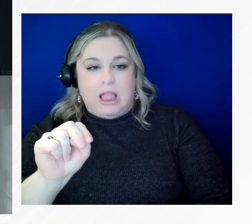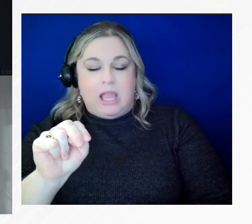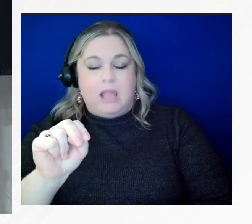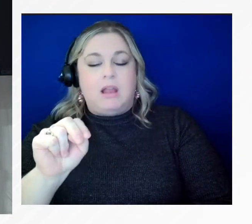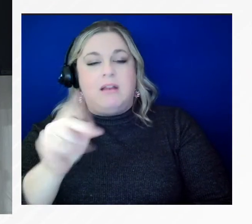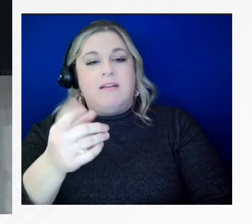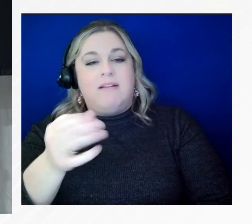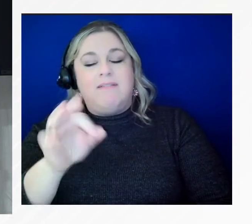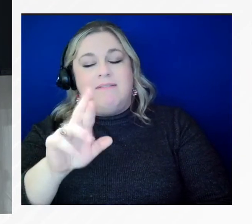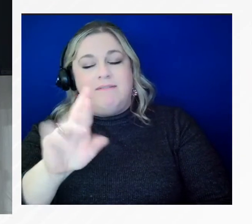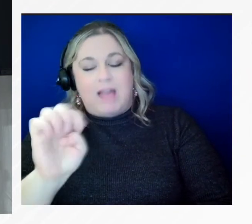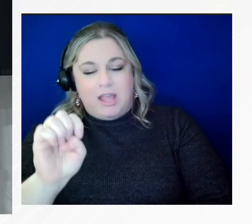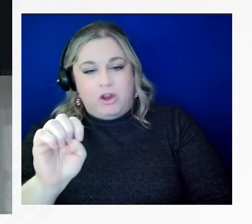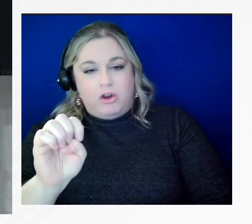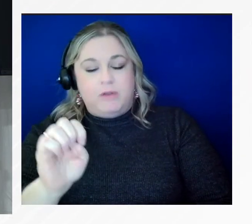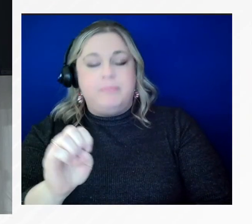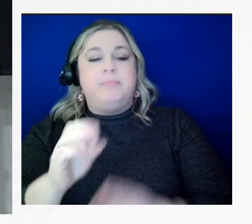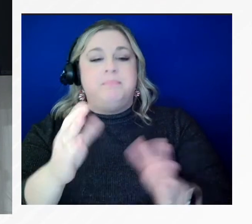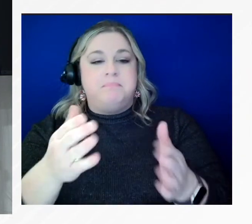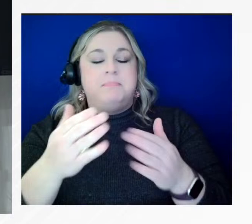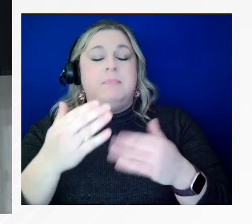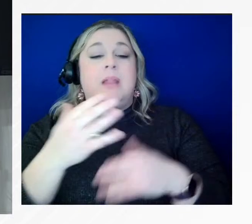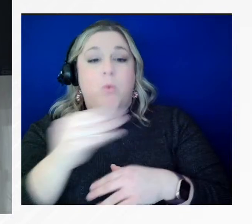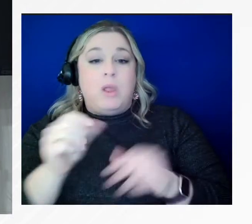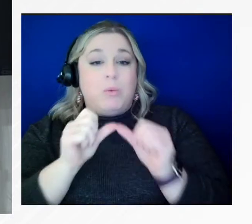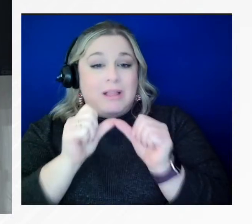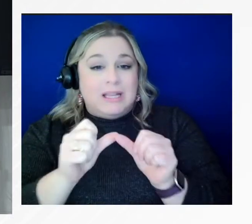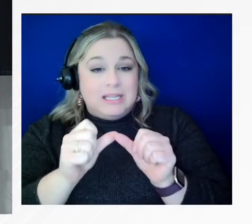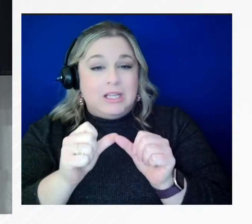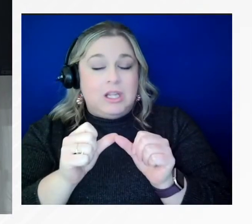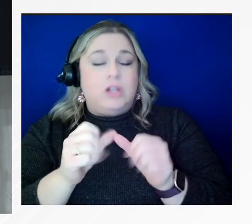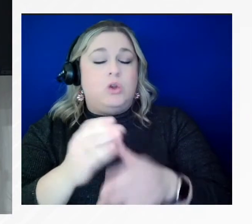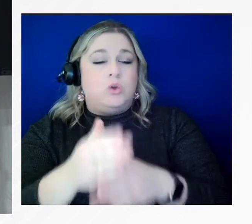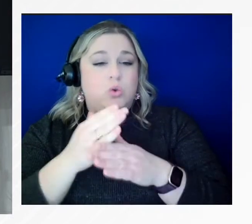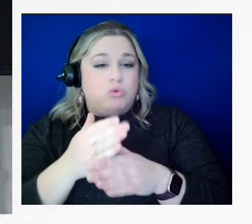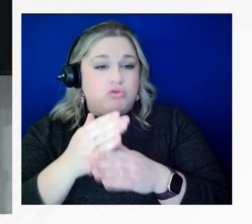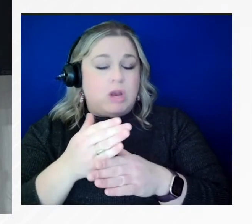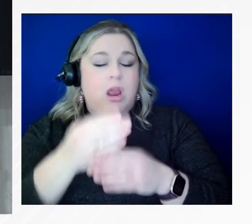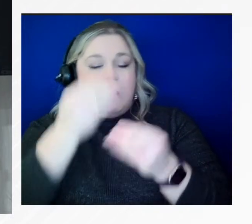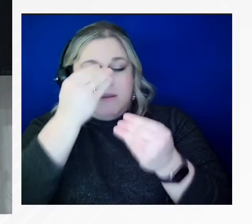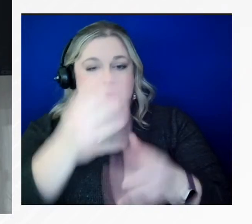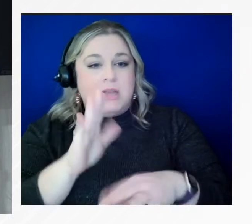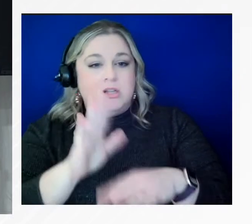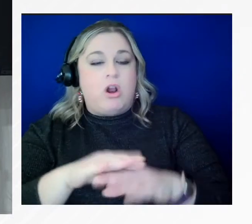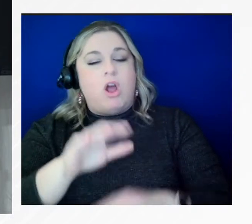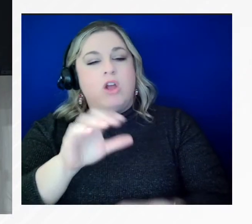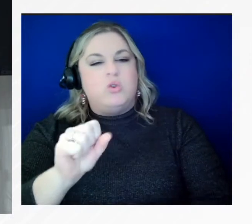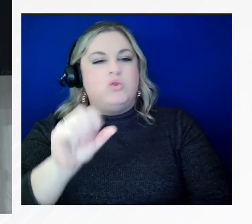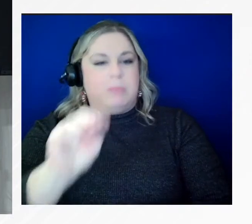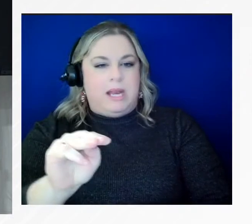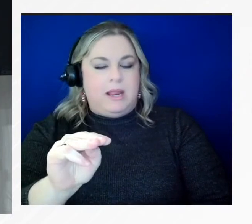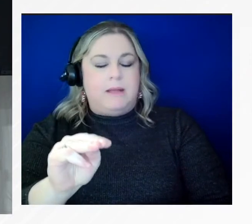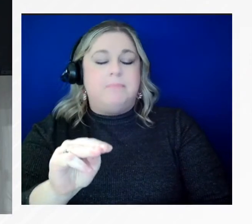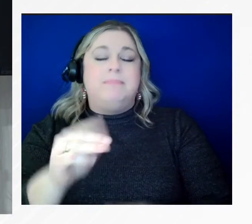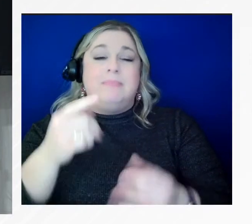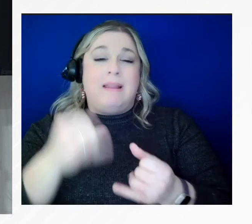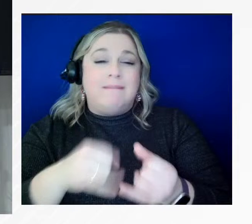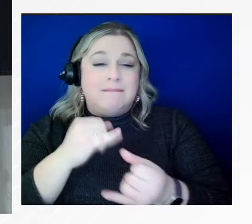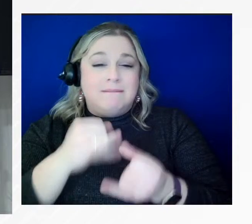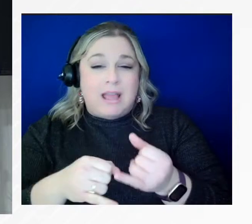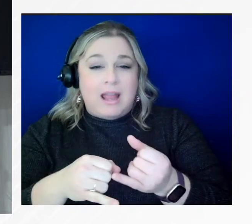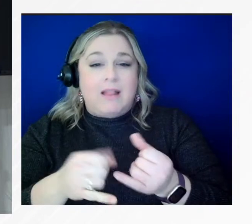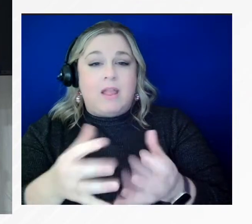recovery.lacounty.gov. And we will continue to share information on our social media platforms. Finally, I want to extend